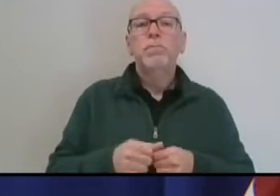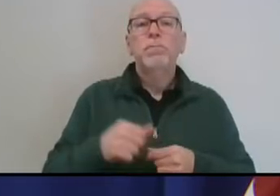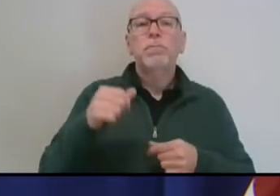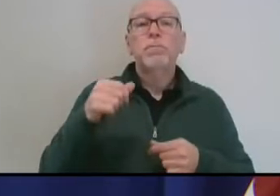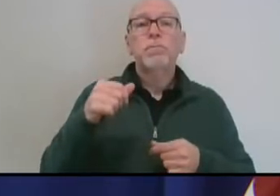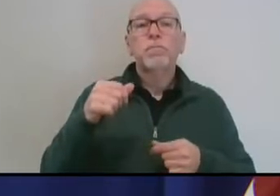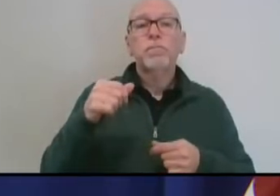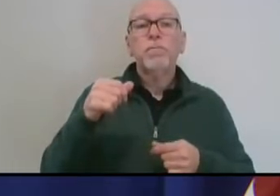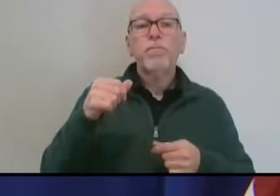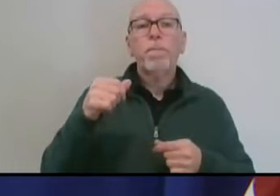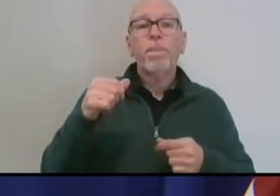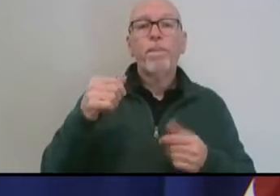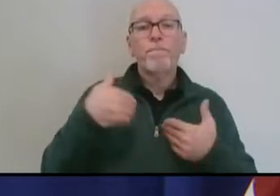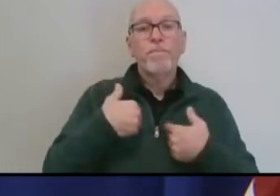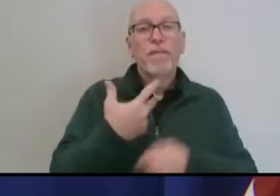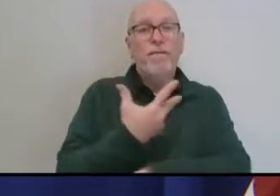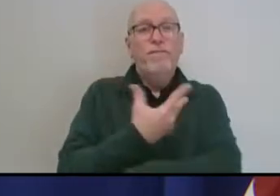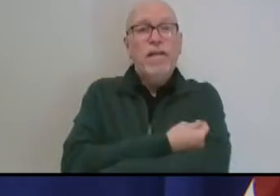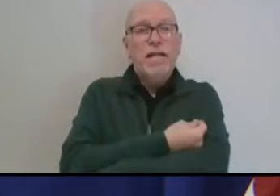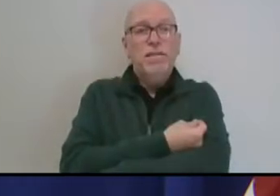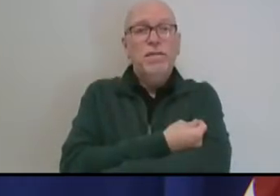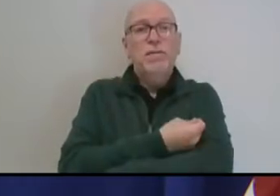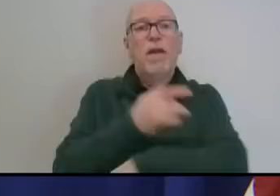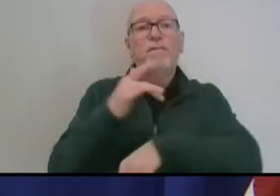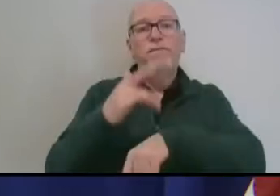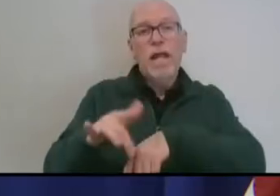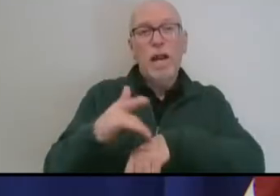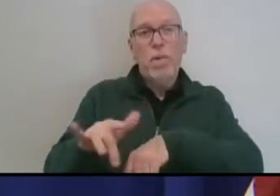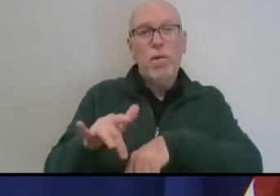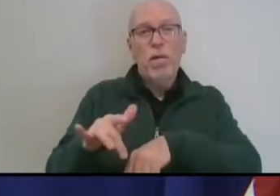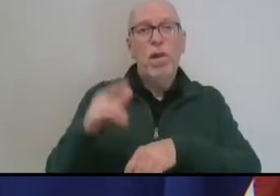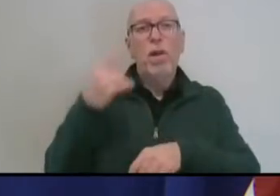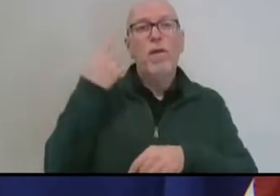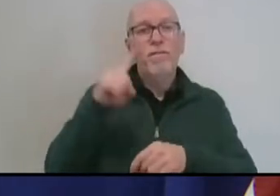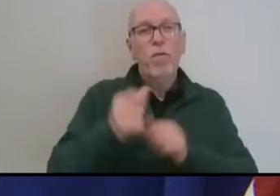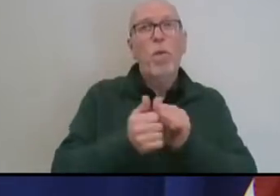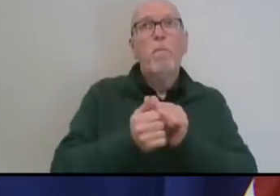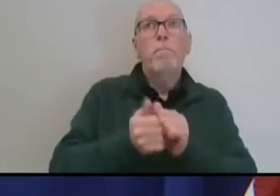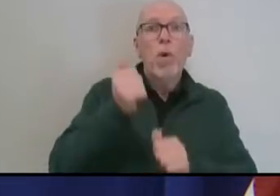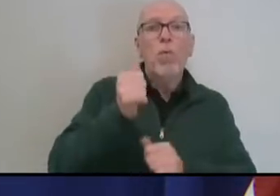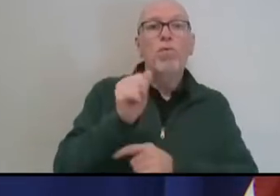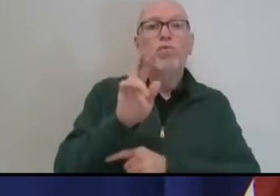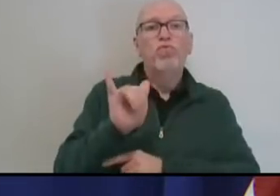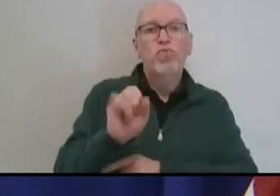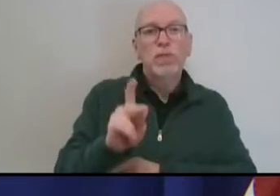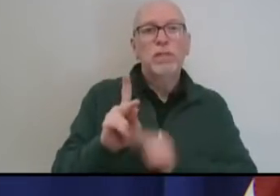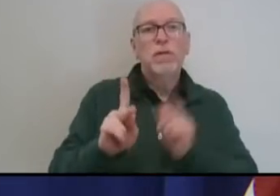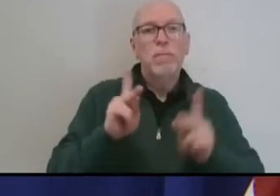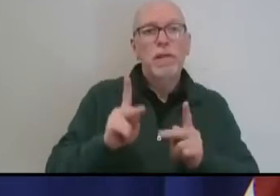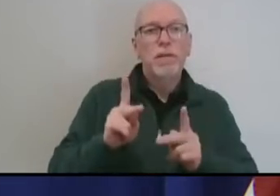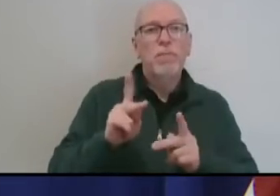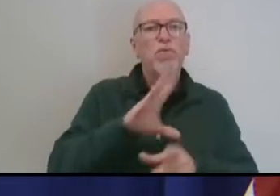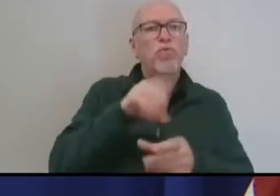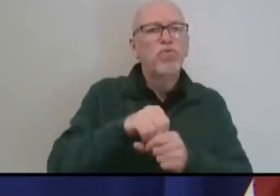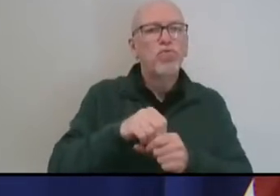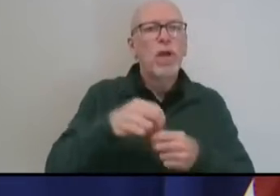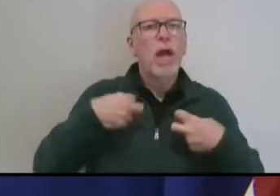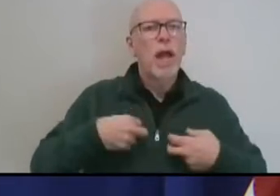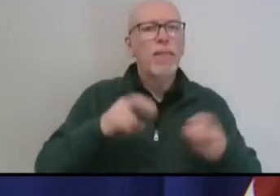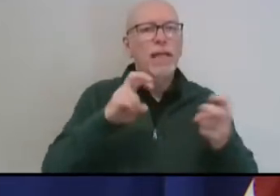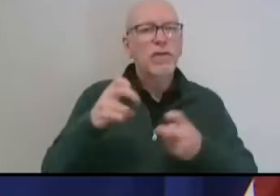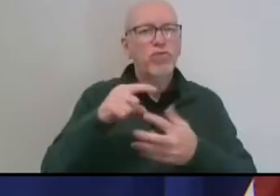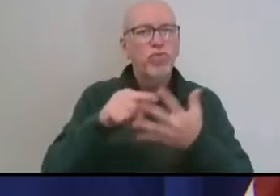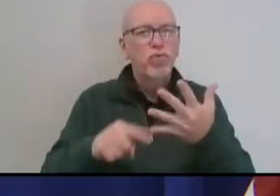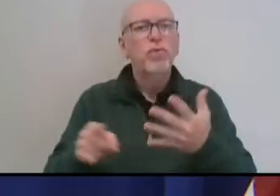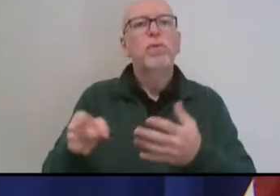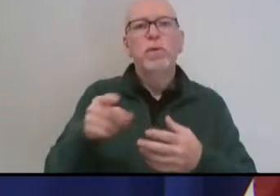having vaccination available to the most at risk, including those comorbidities. And we are on the